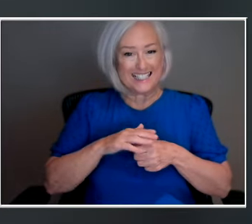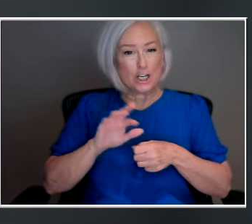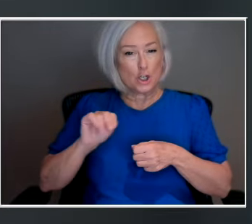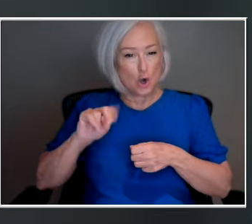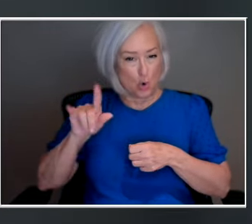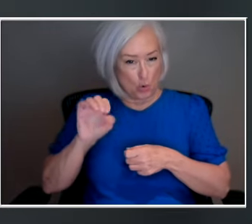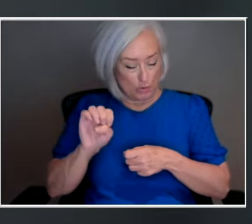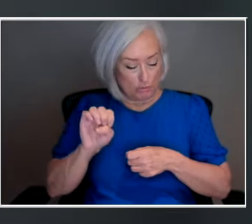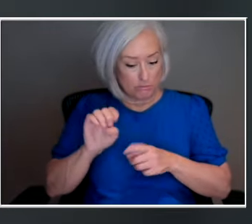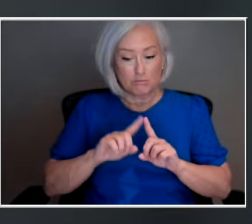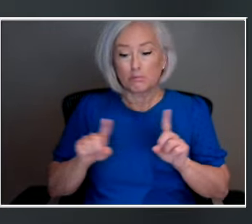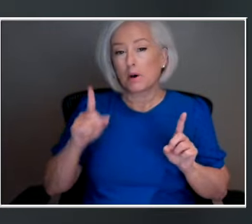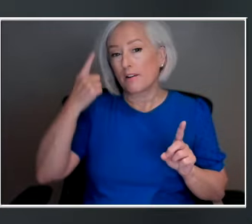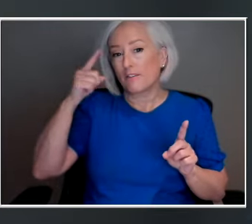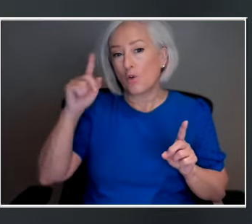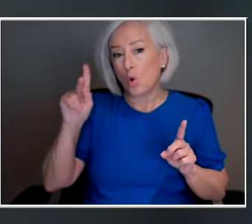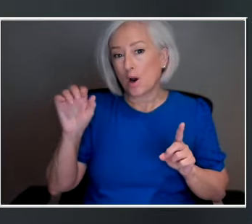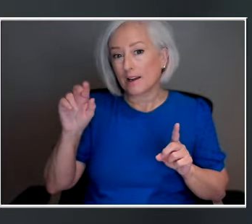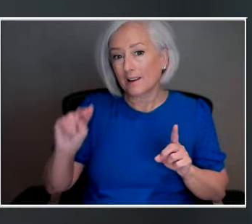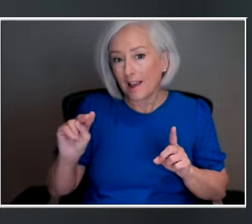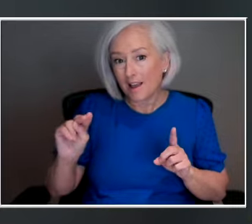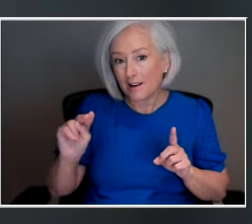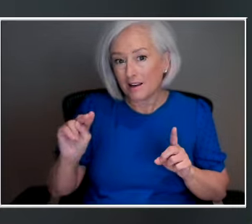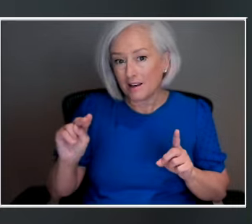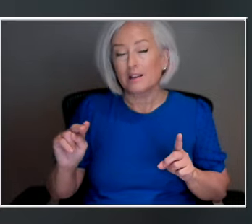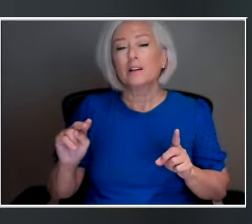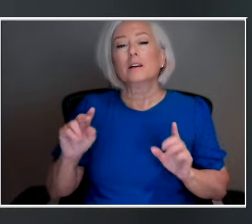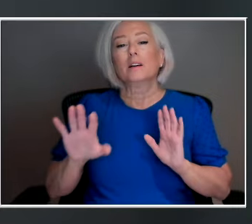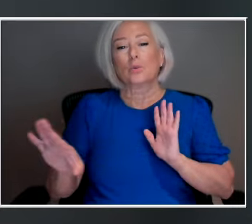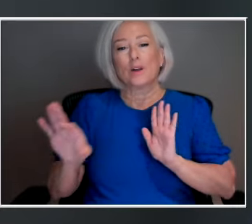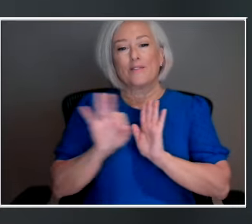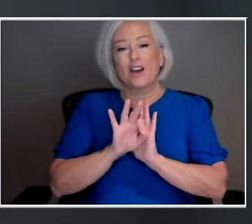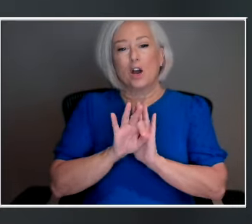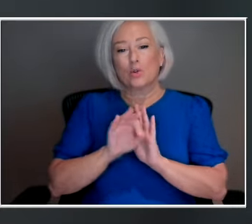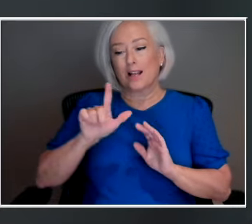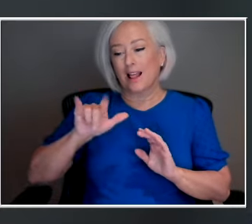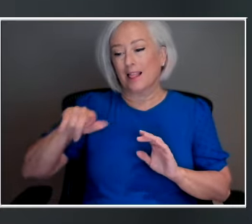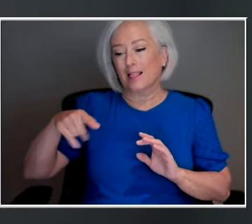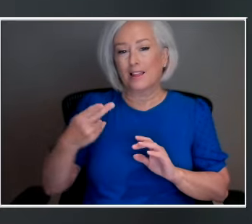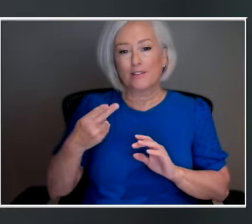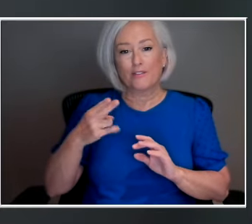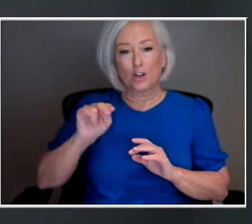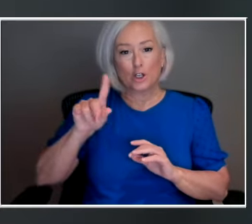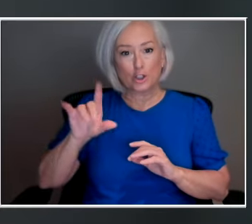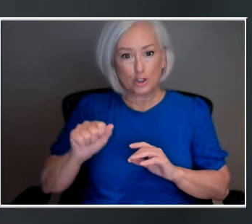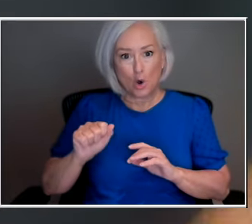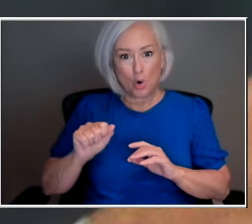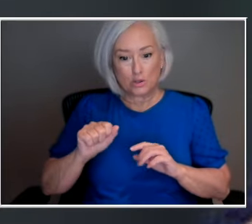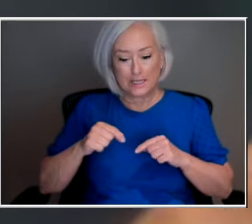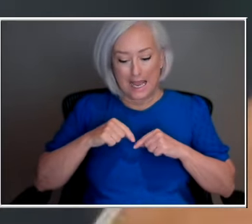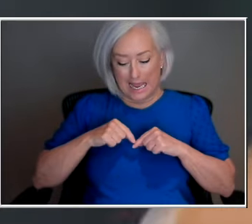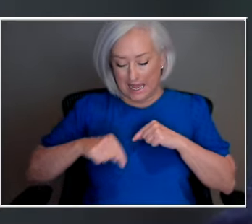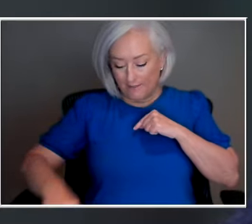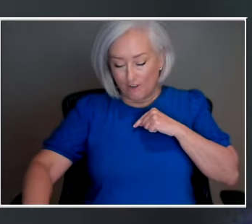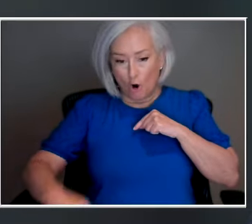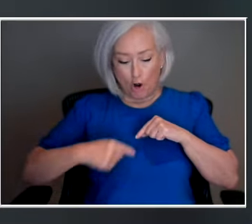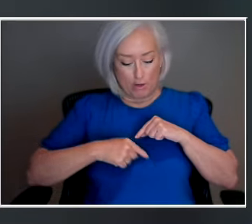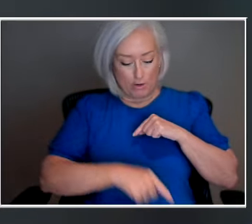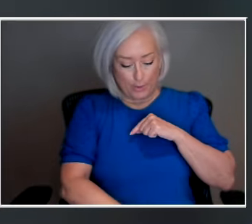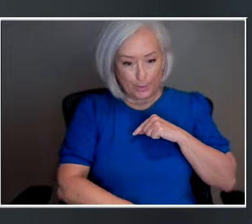case was there were lymph nodes that were far away from the GE junction, in and around the GE junction area. They were in the back